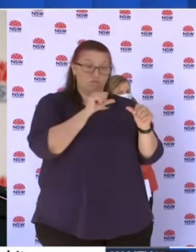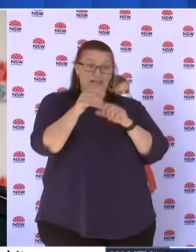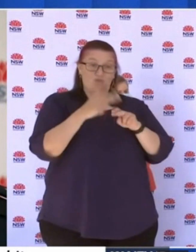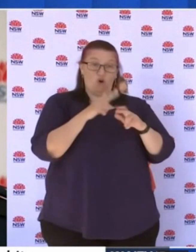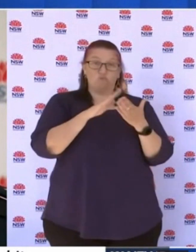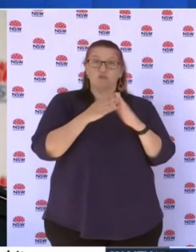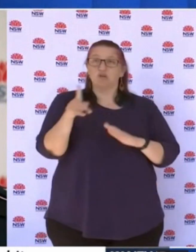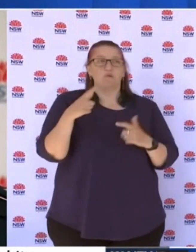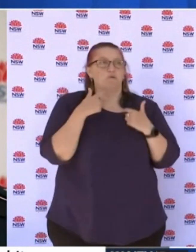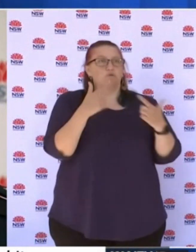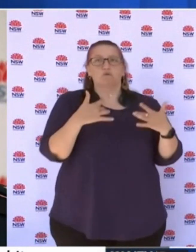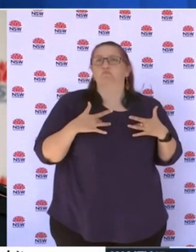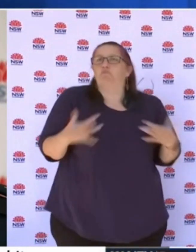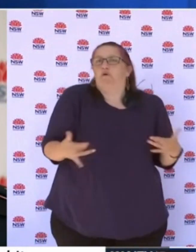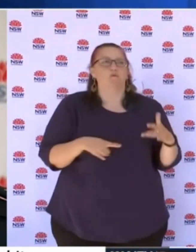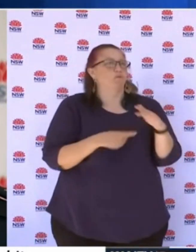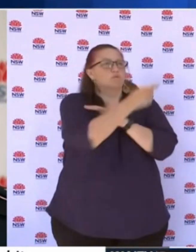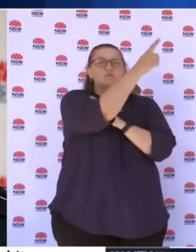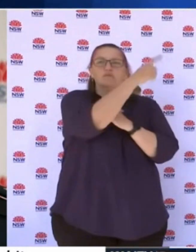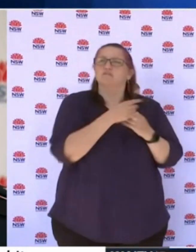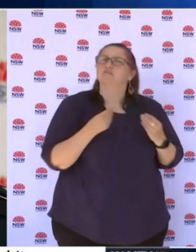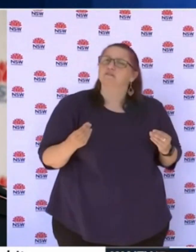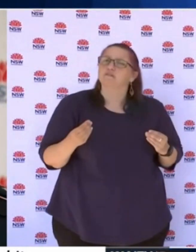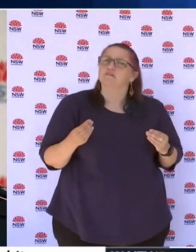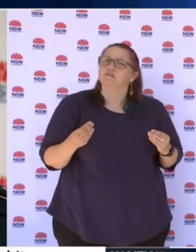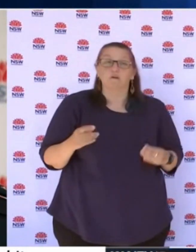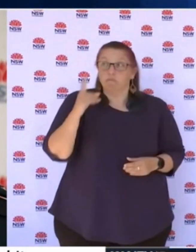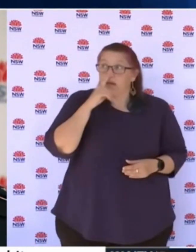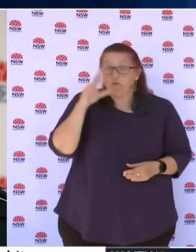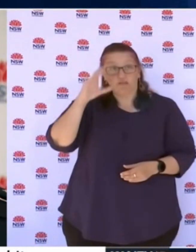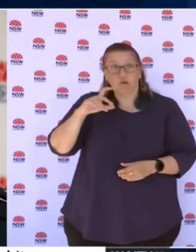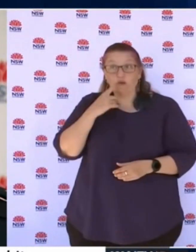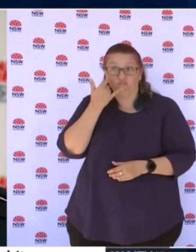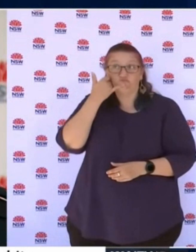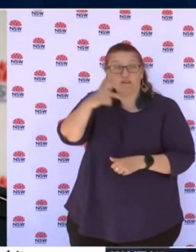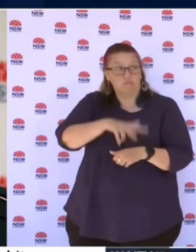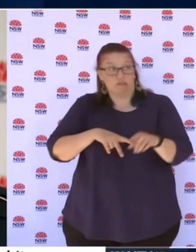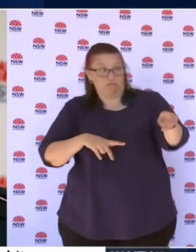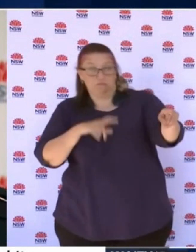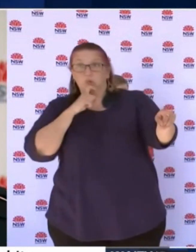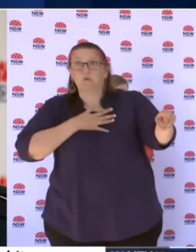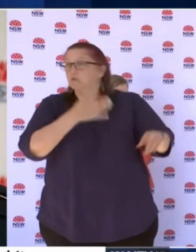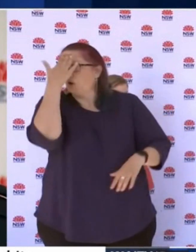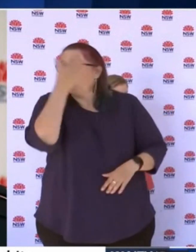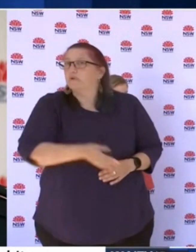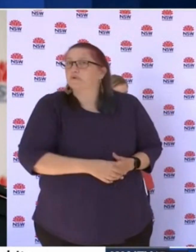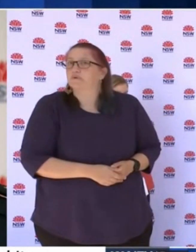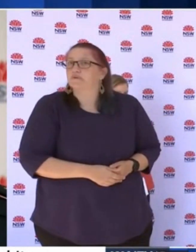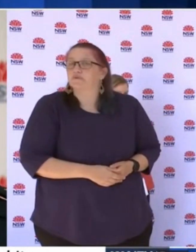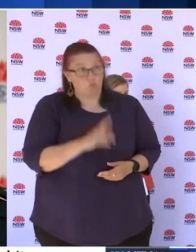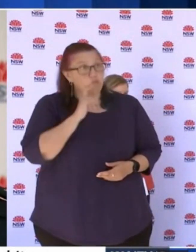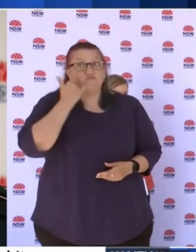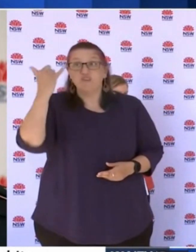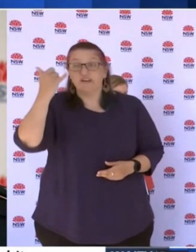are examples of where people will contact police, provide information where police can attend their location, issue them